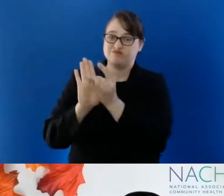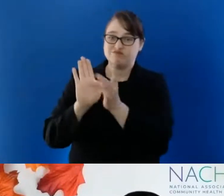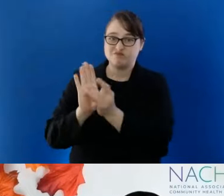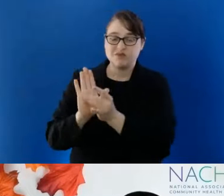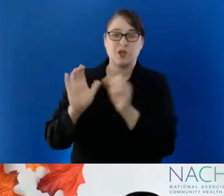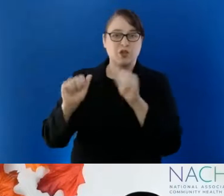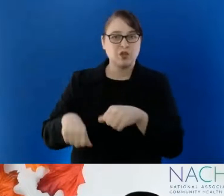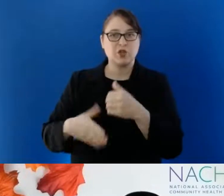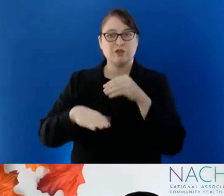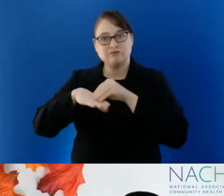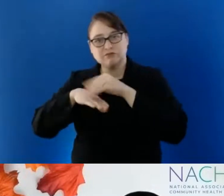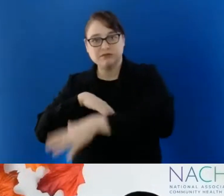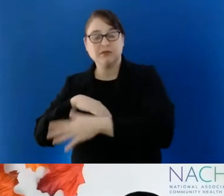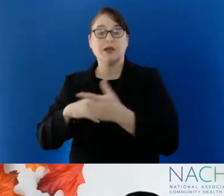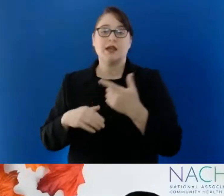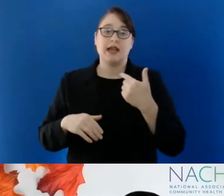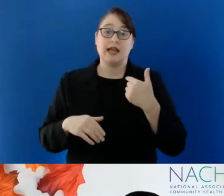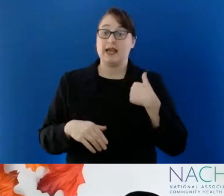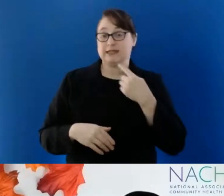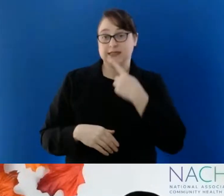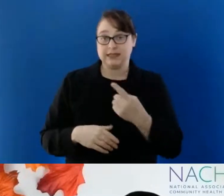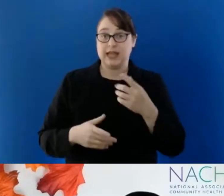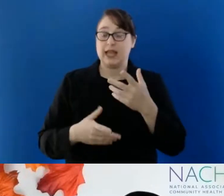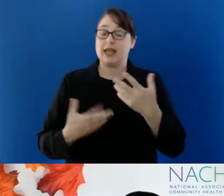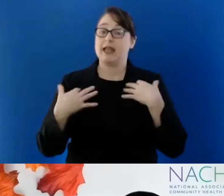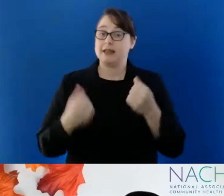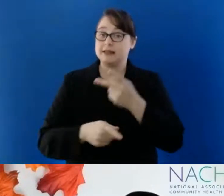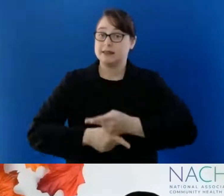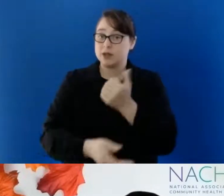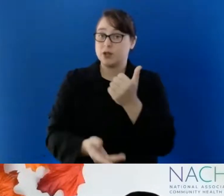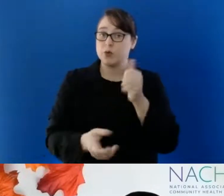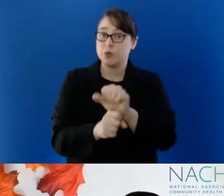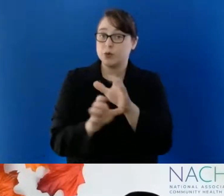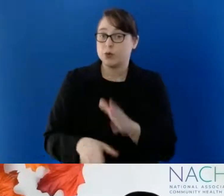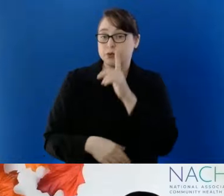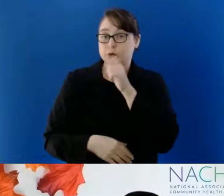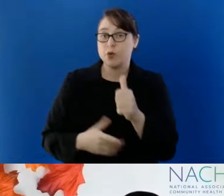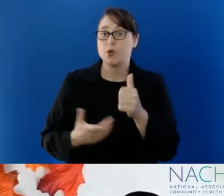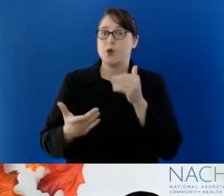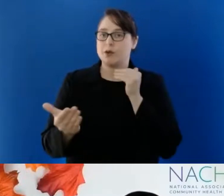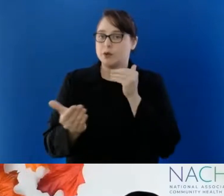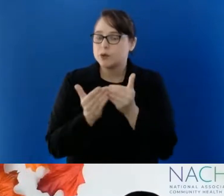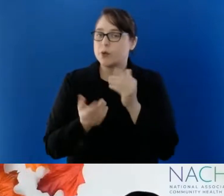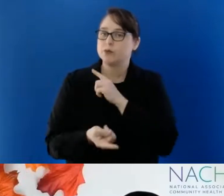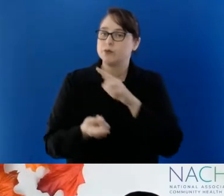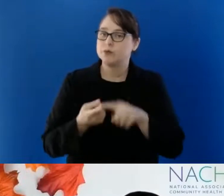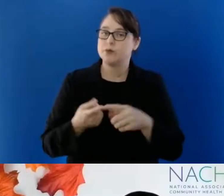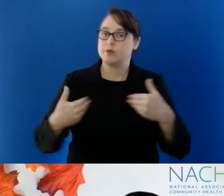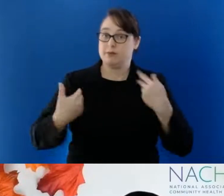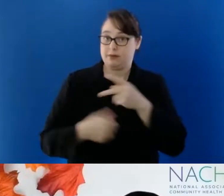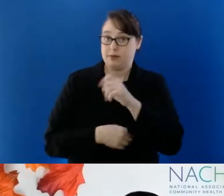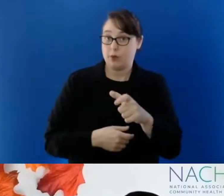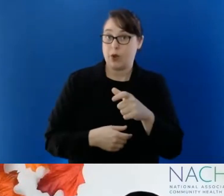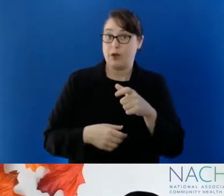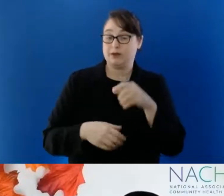So I just said that healthcare workers that deal with monkeypox patients and could be dealing with infected towels and sheets and clothing